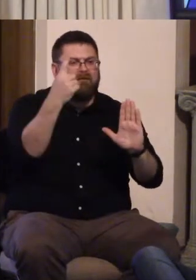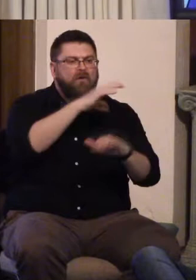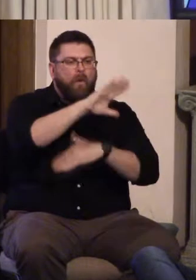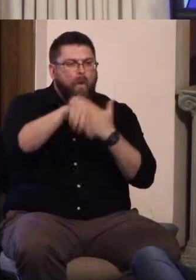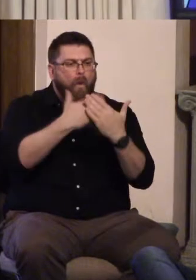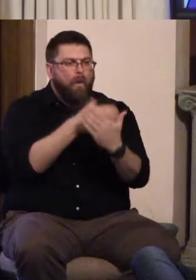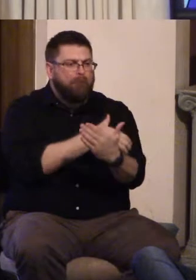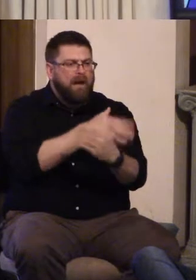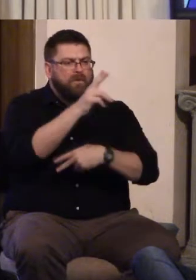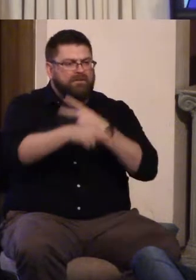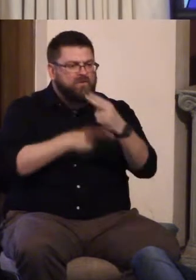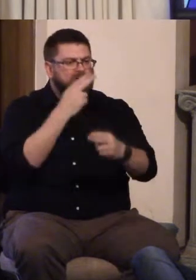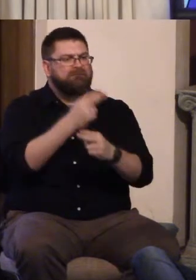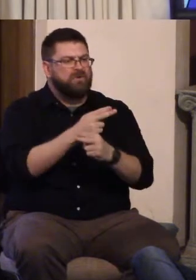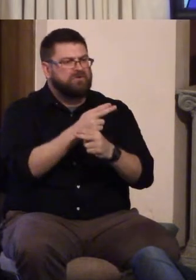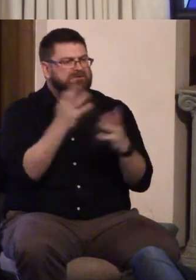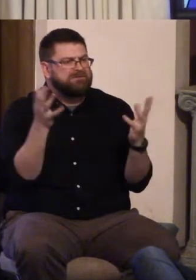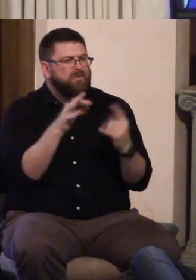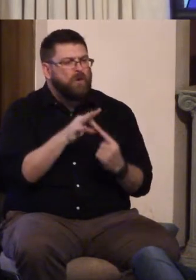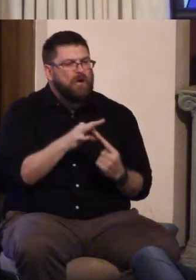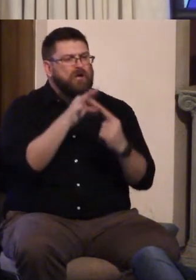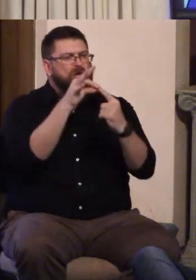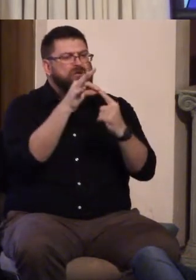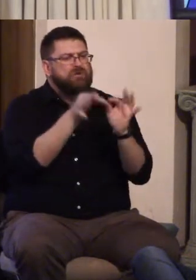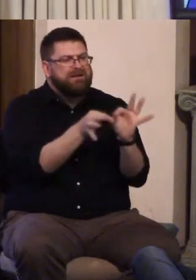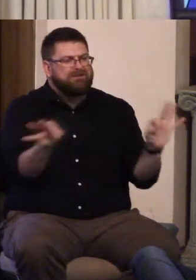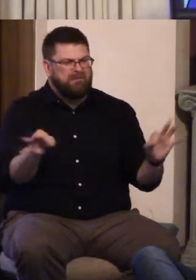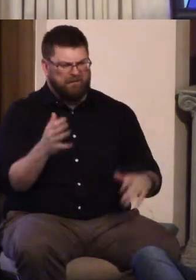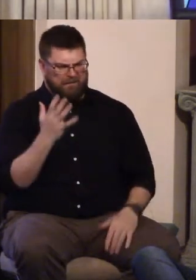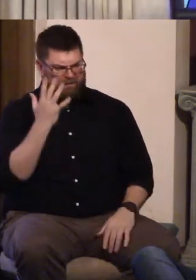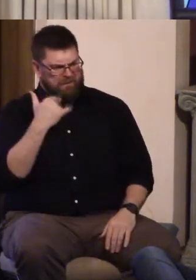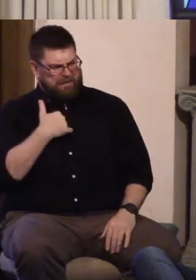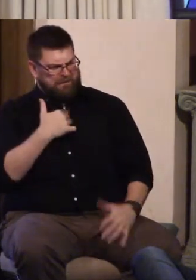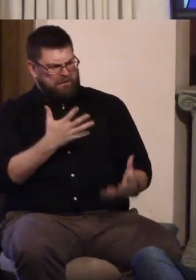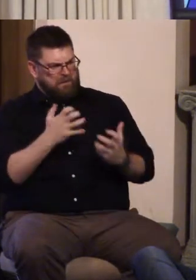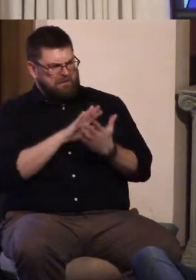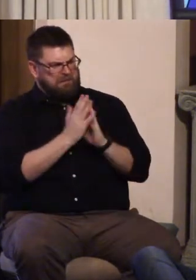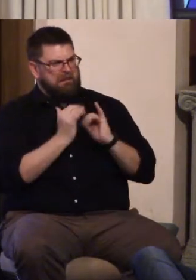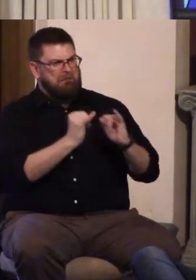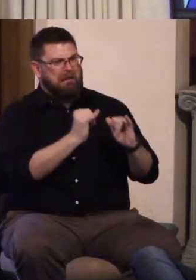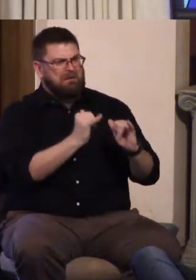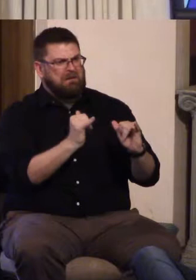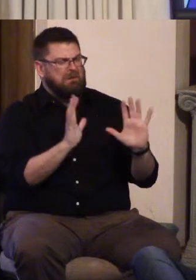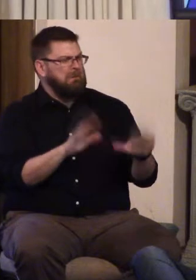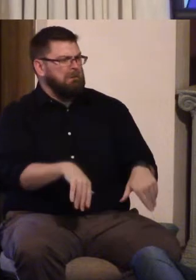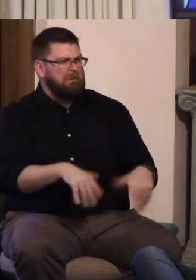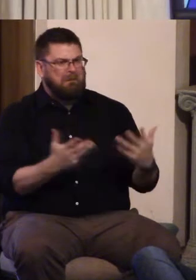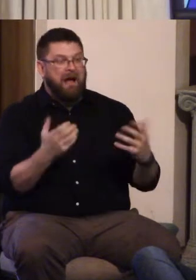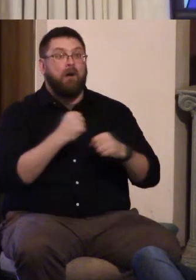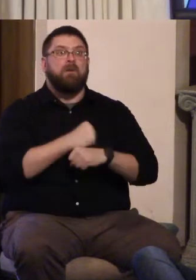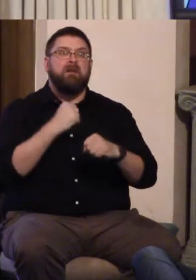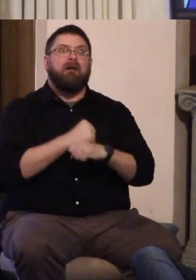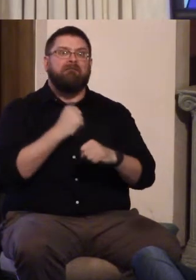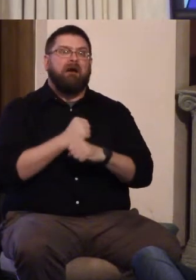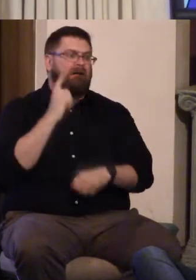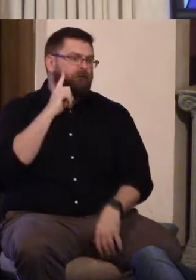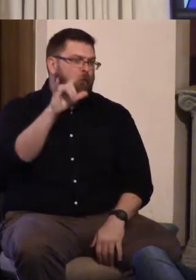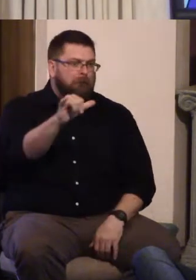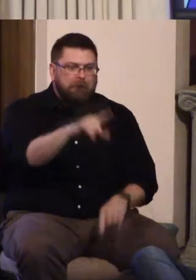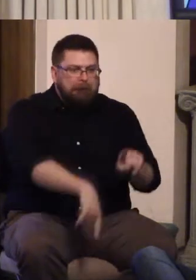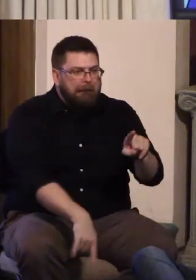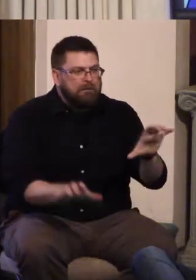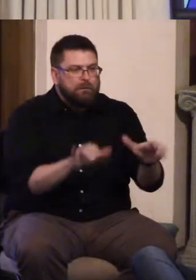unique, divine emanation of the one power and one presence in all the universe, a unique expression. Why would I want to be like